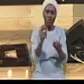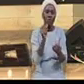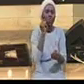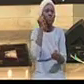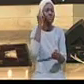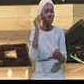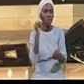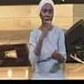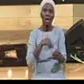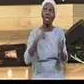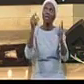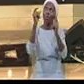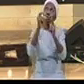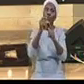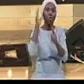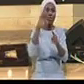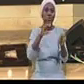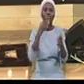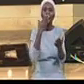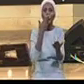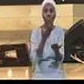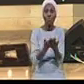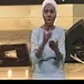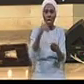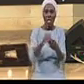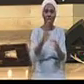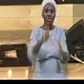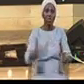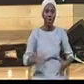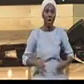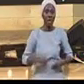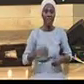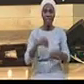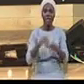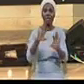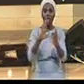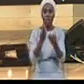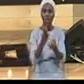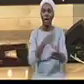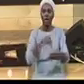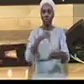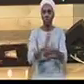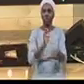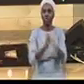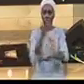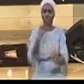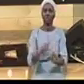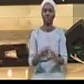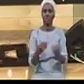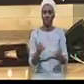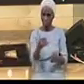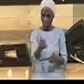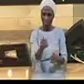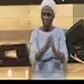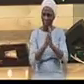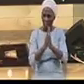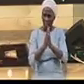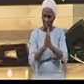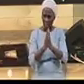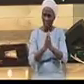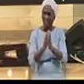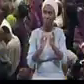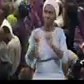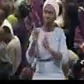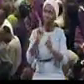life, in the family, and in the church, in Jesus' name. Open your mouth and talk to the Lord in prayer.